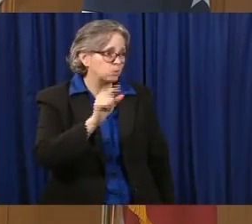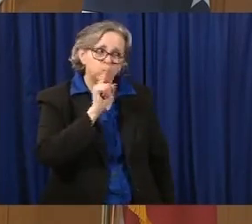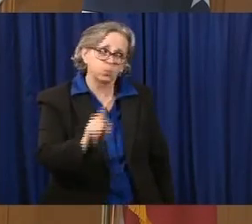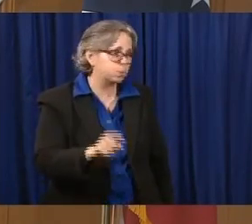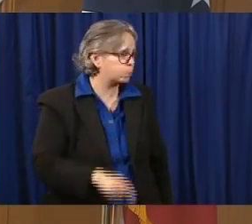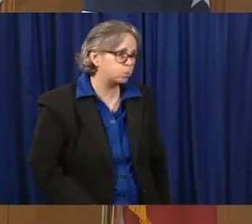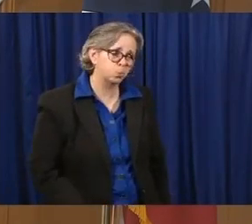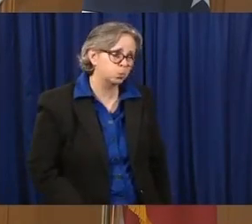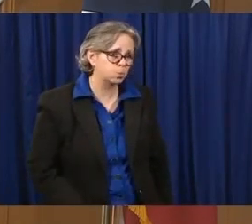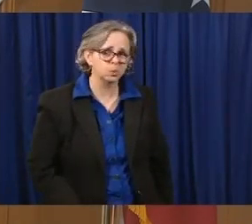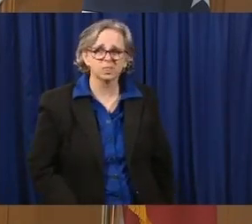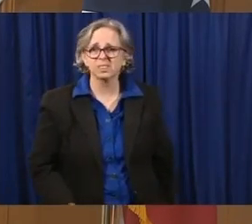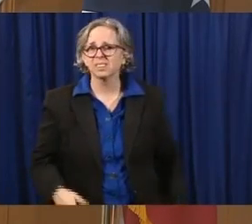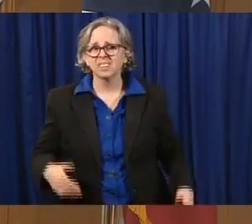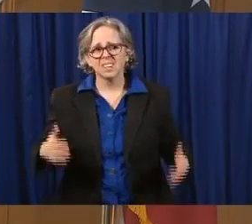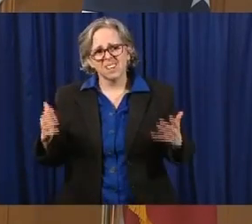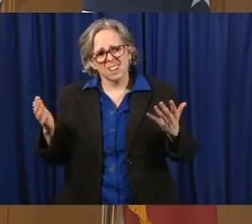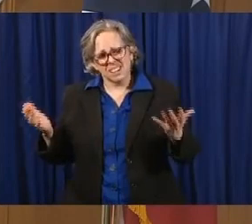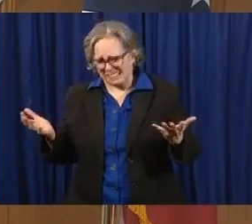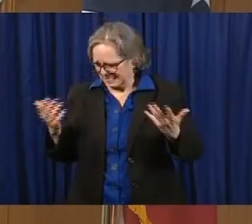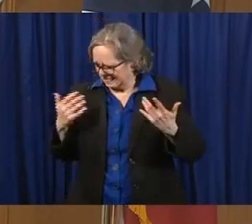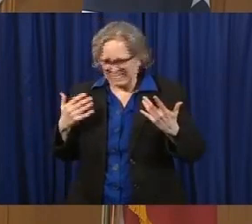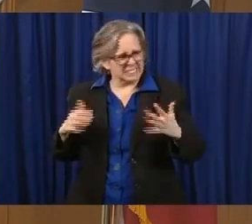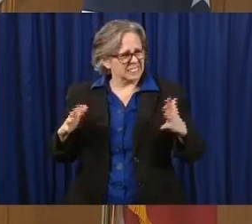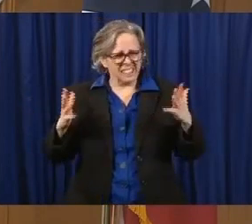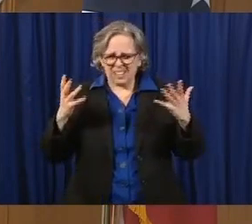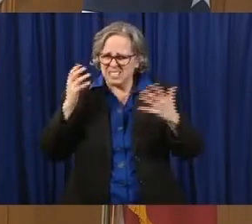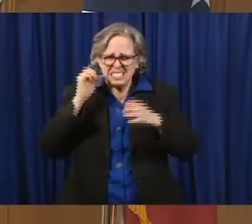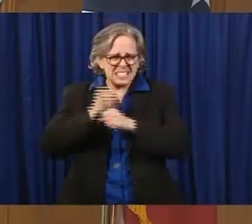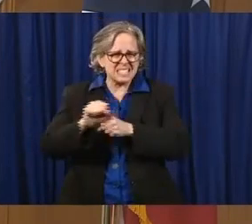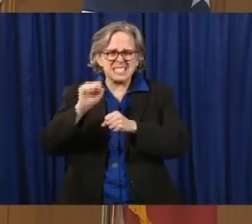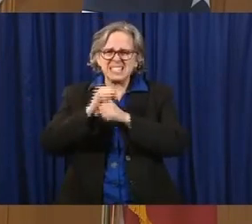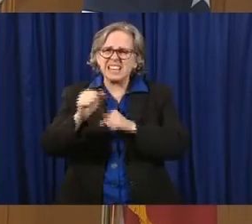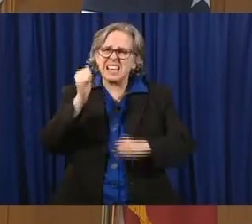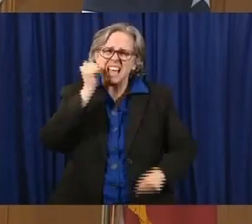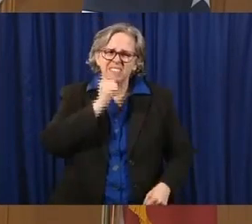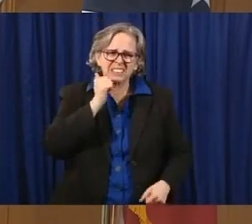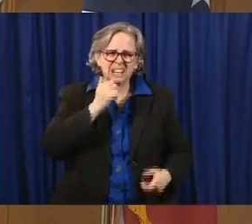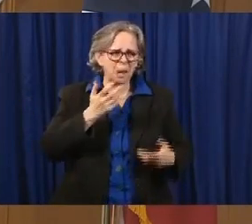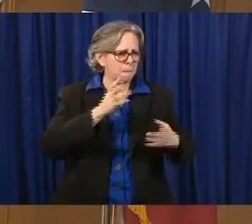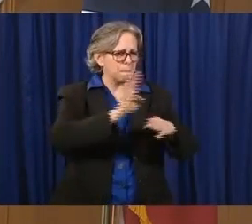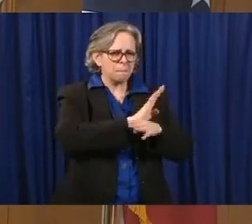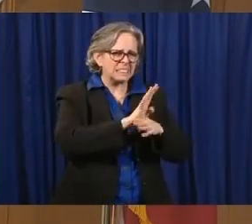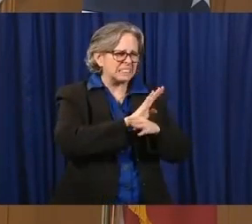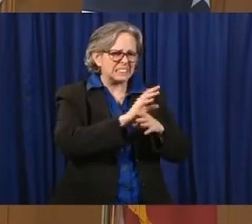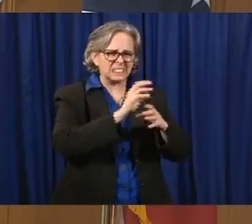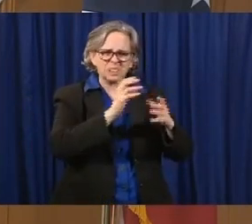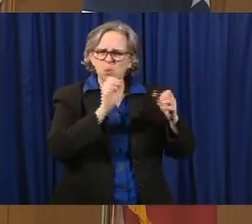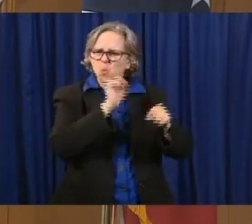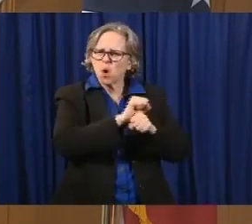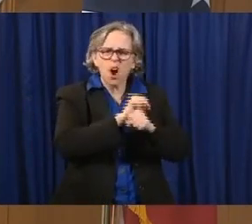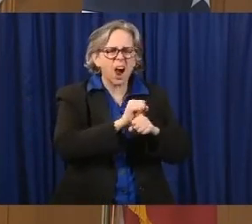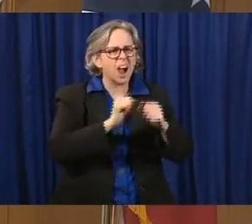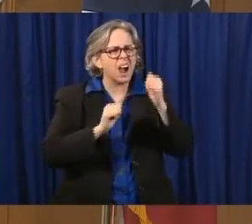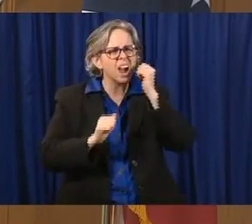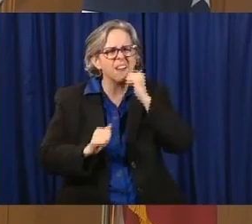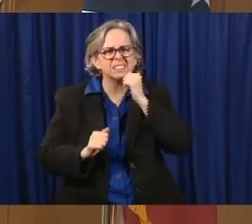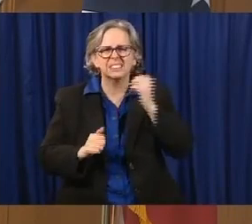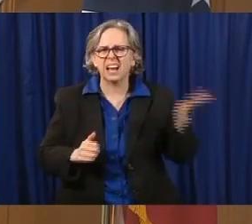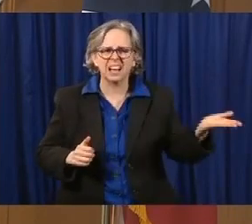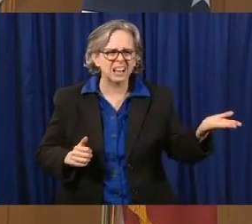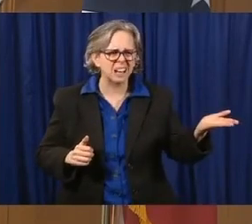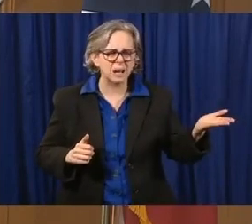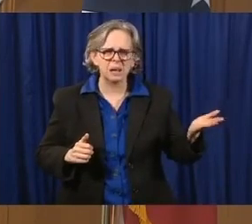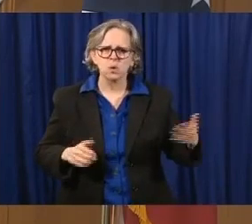on this, and we're working on it every day, business is working on it every day, but the real question is, what are you going to